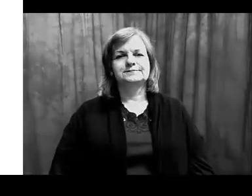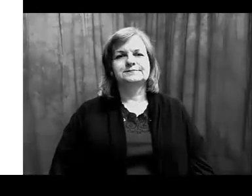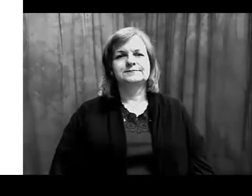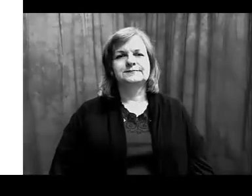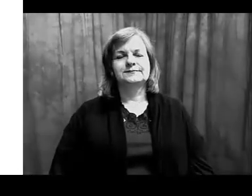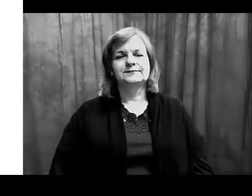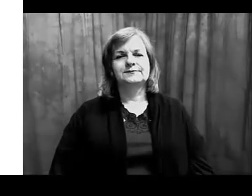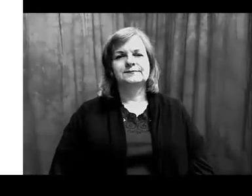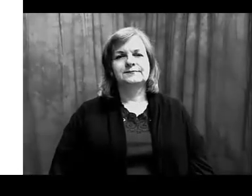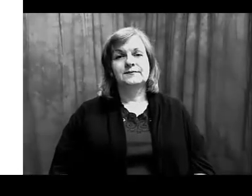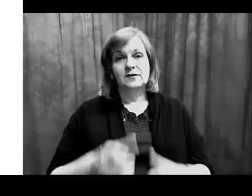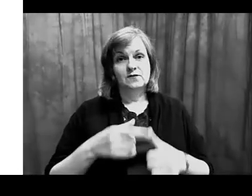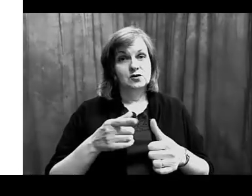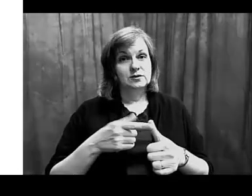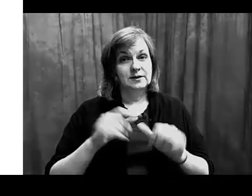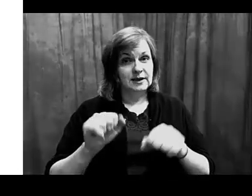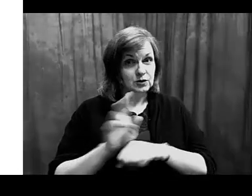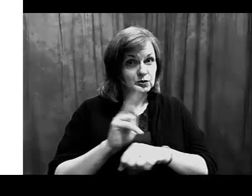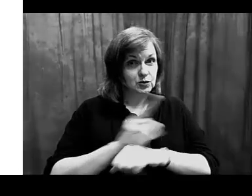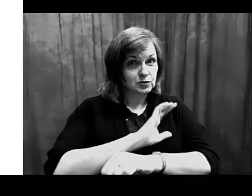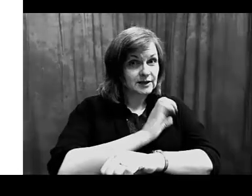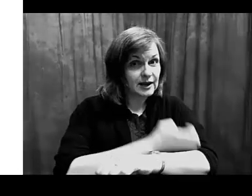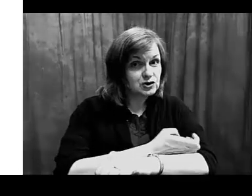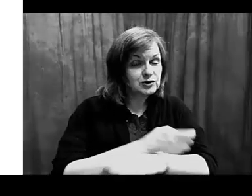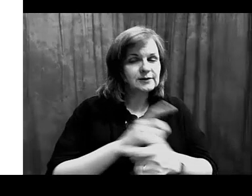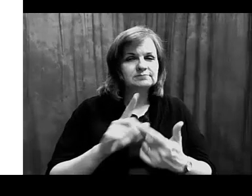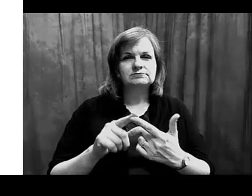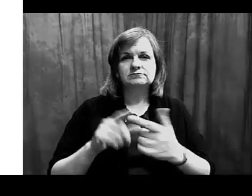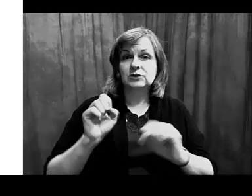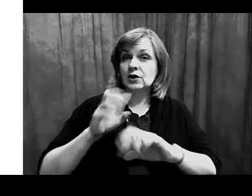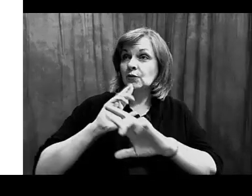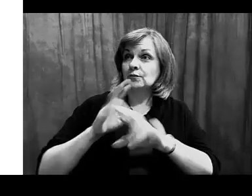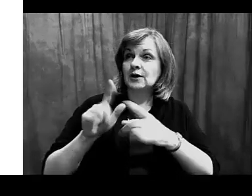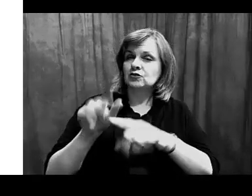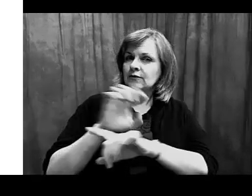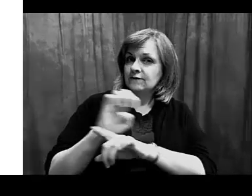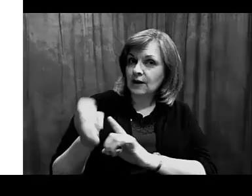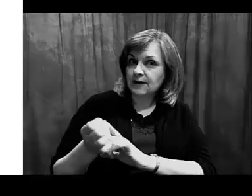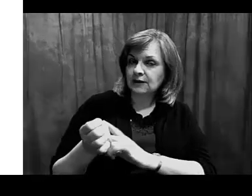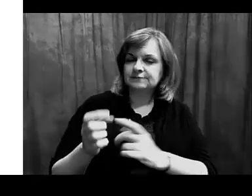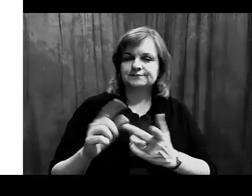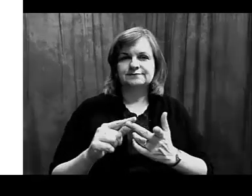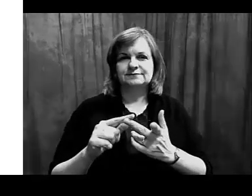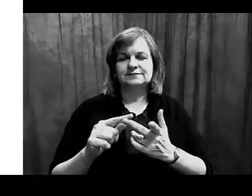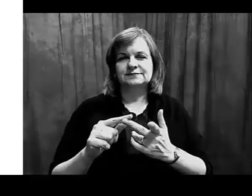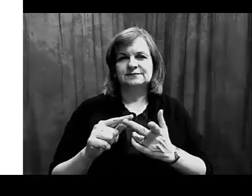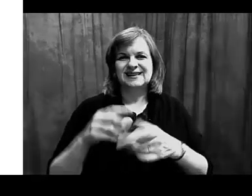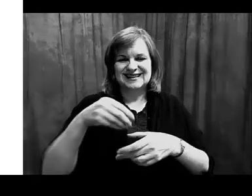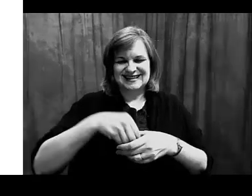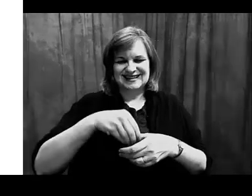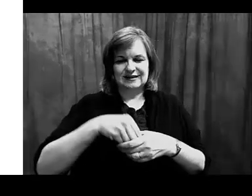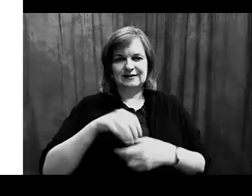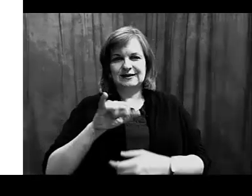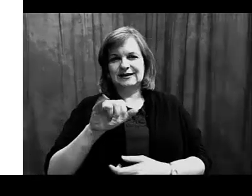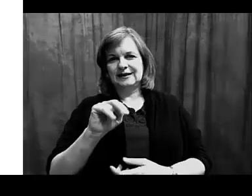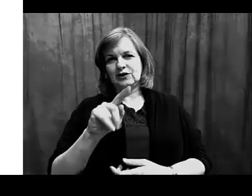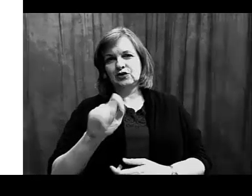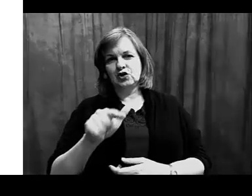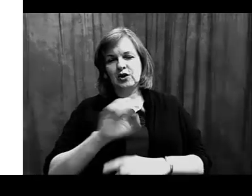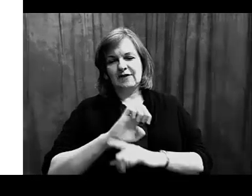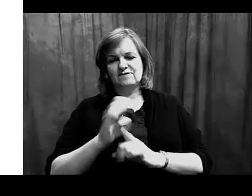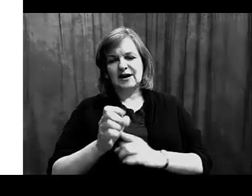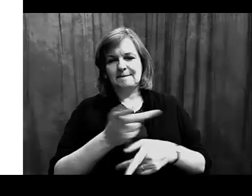to share with you. So we look at whether or not you can use energy and respond to your environment. This internal